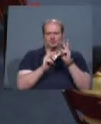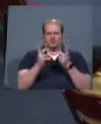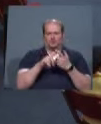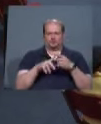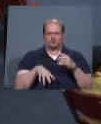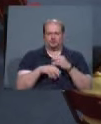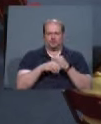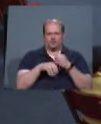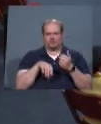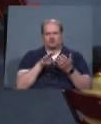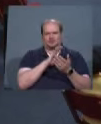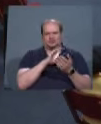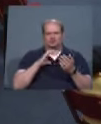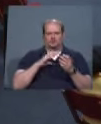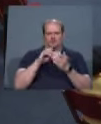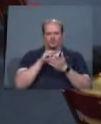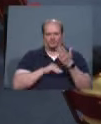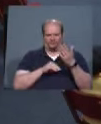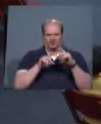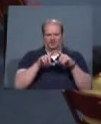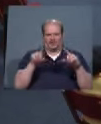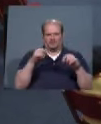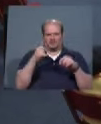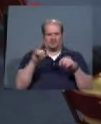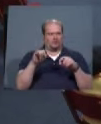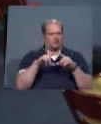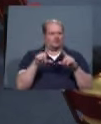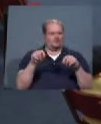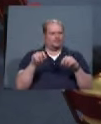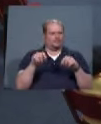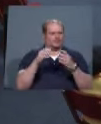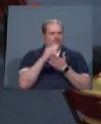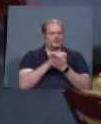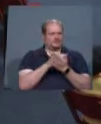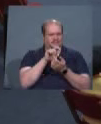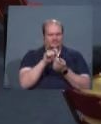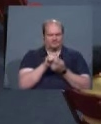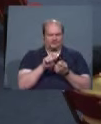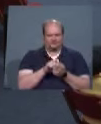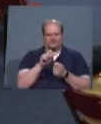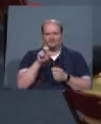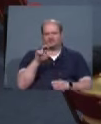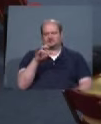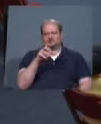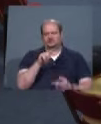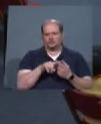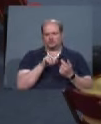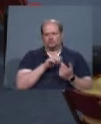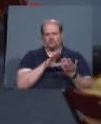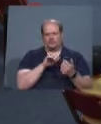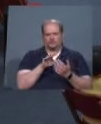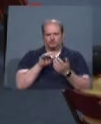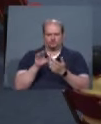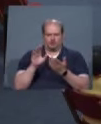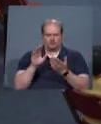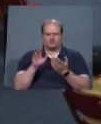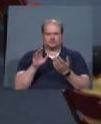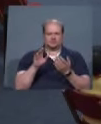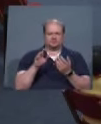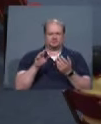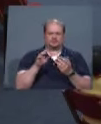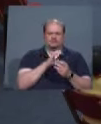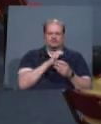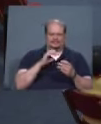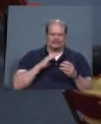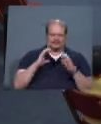wishing to address the city board are required to fill out a yellow card listing the specific subject to be addressed.